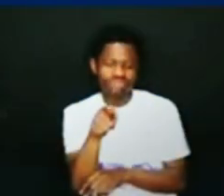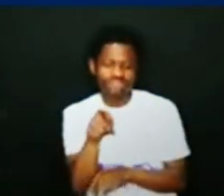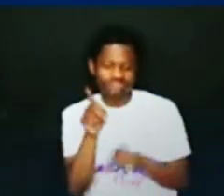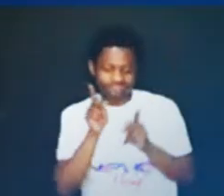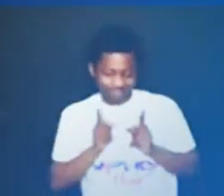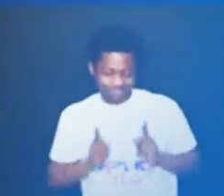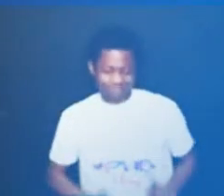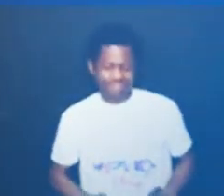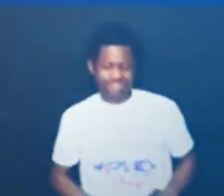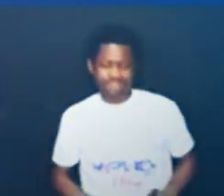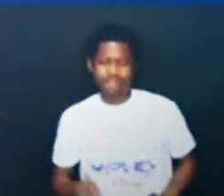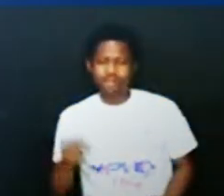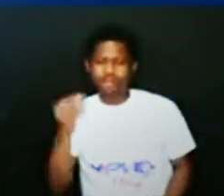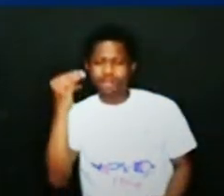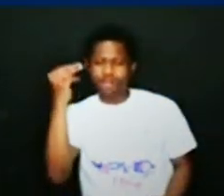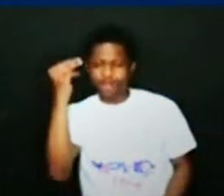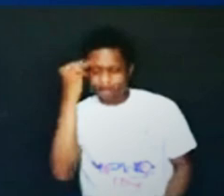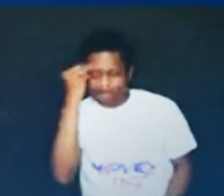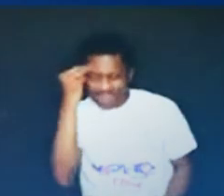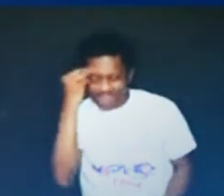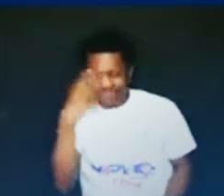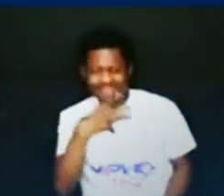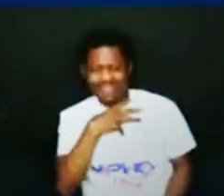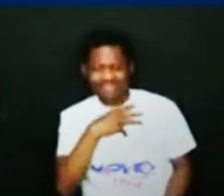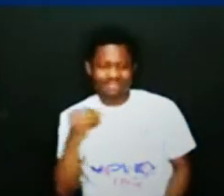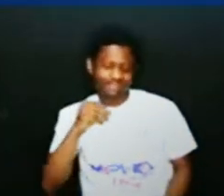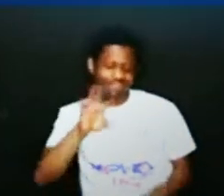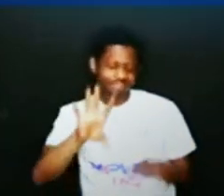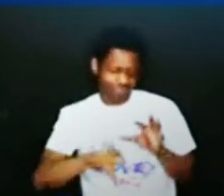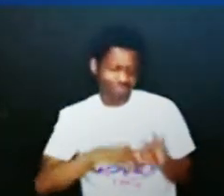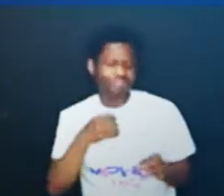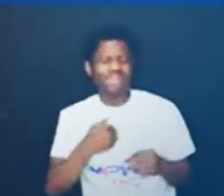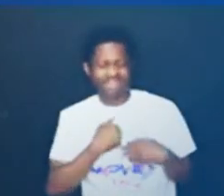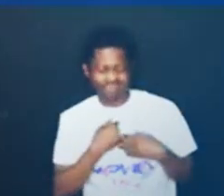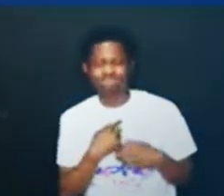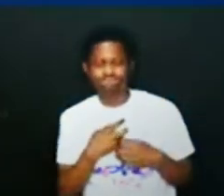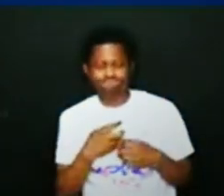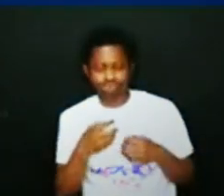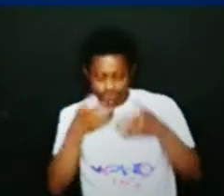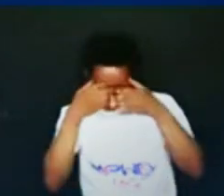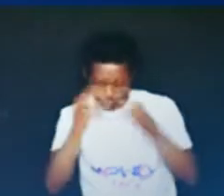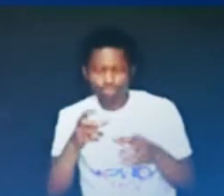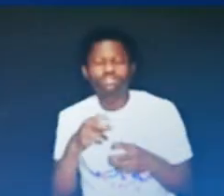chie yawde we so no etumi nyansunsuanso ewo yenso adwini mu de.